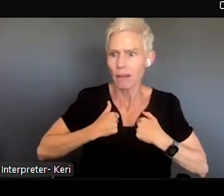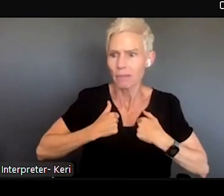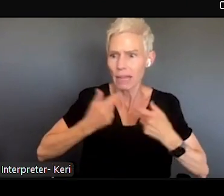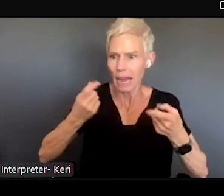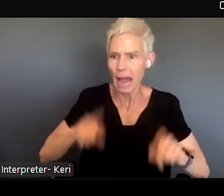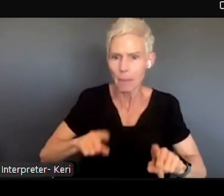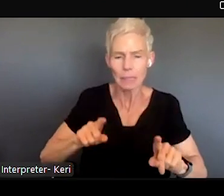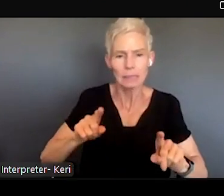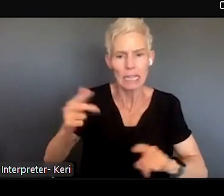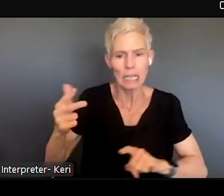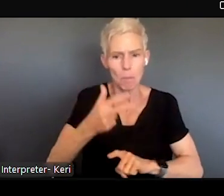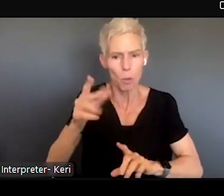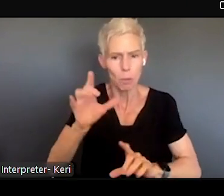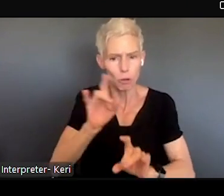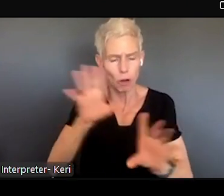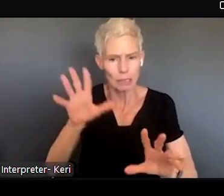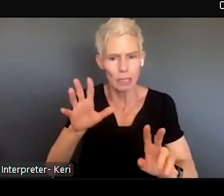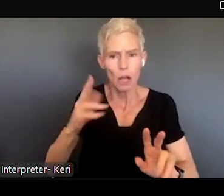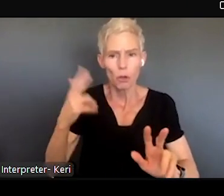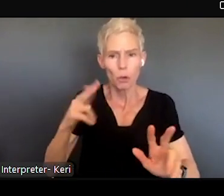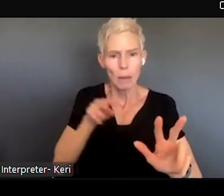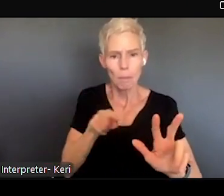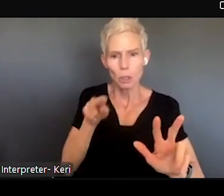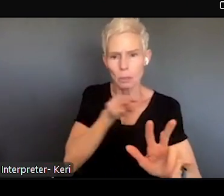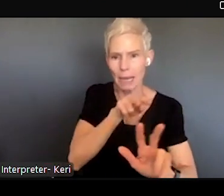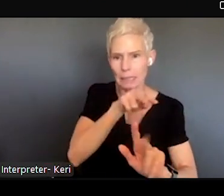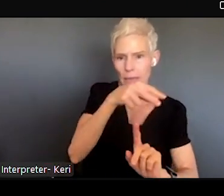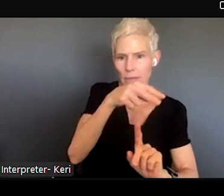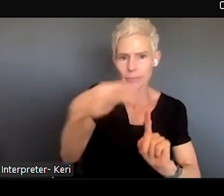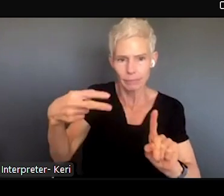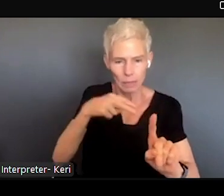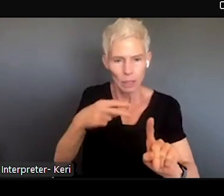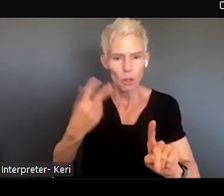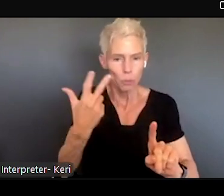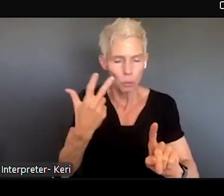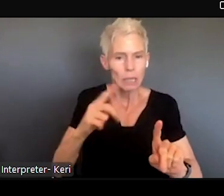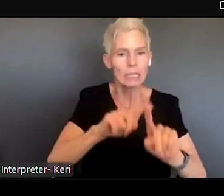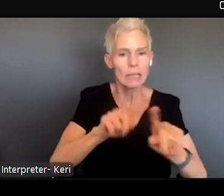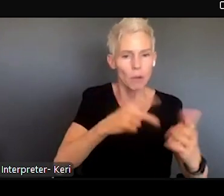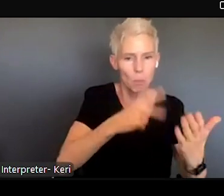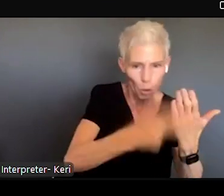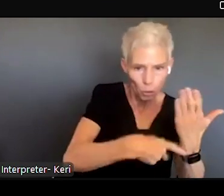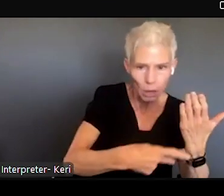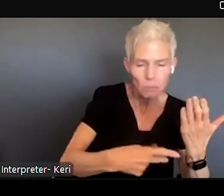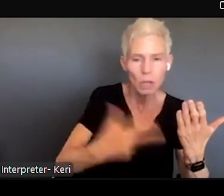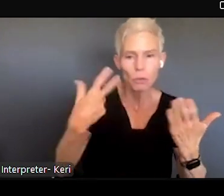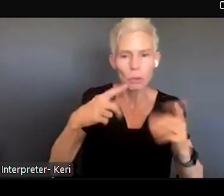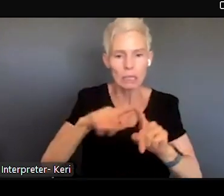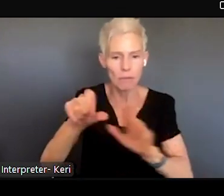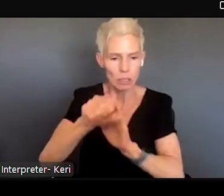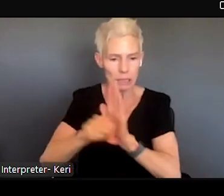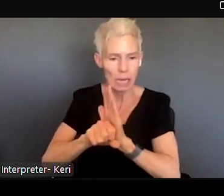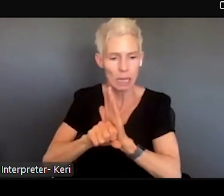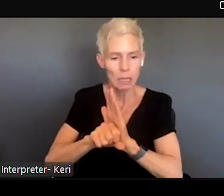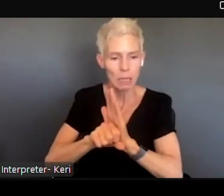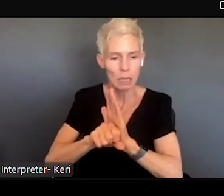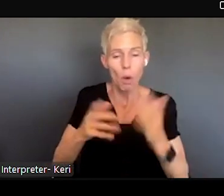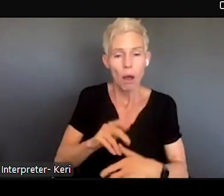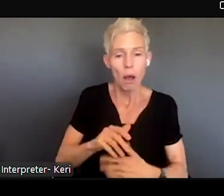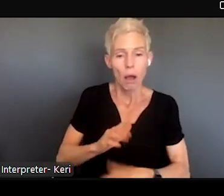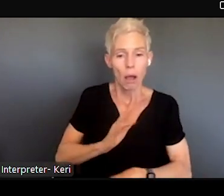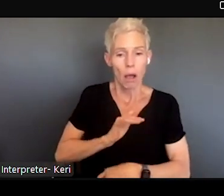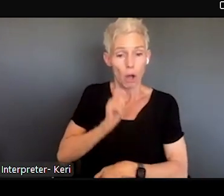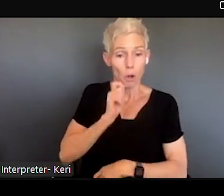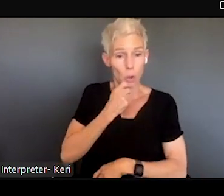three different perspectives, three different programs in three different states. And I think what's really cool is that we all